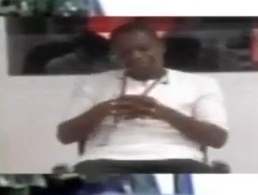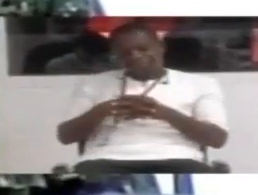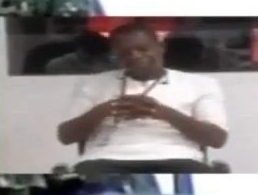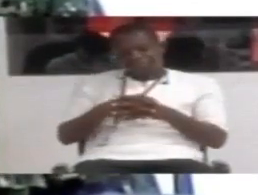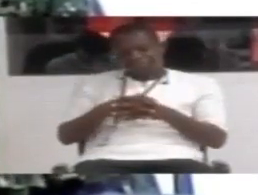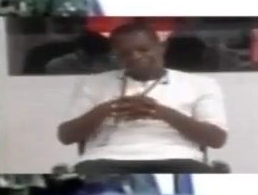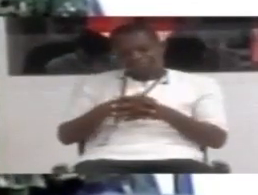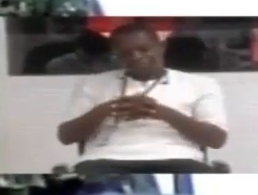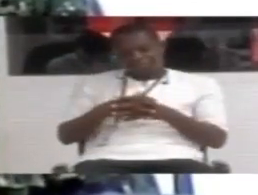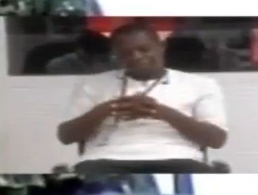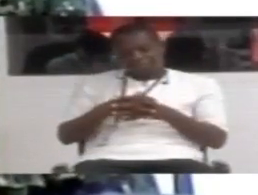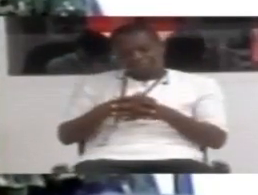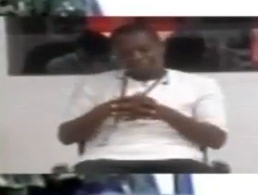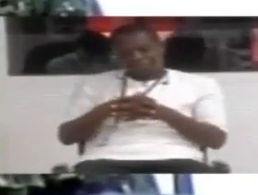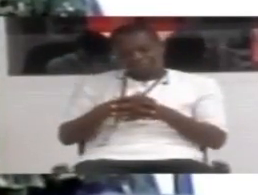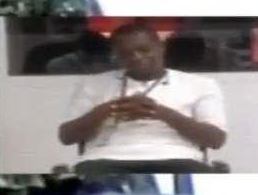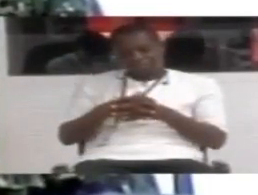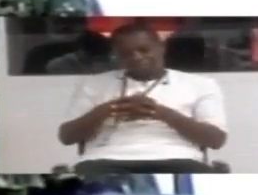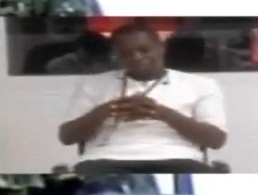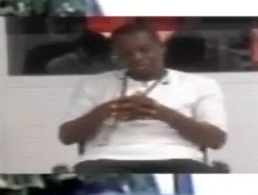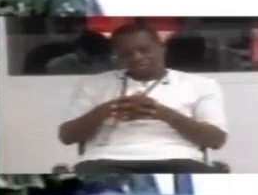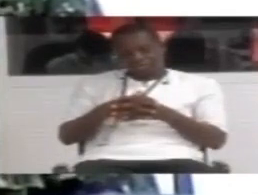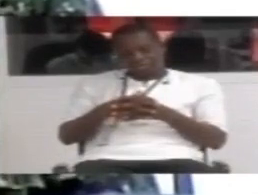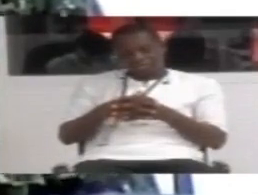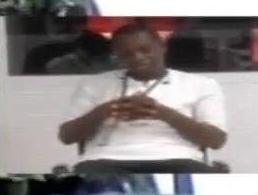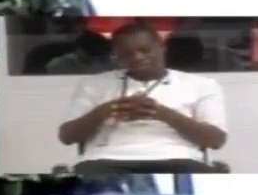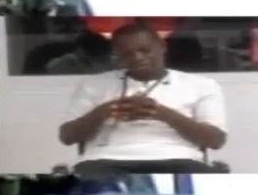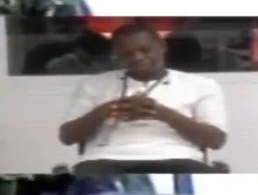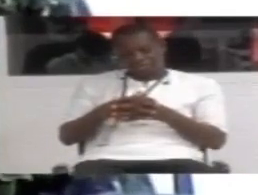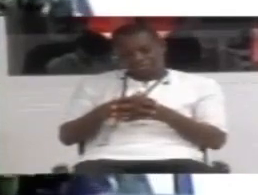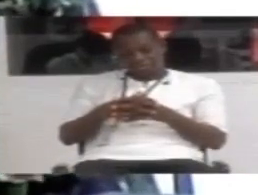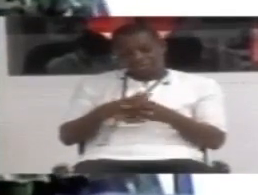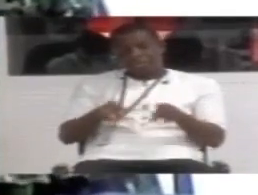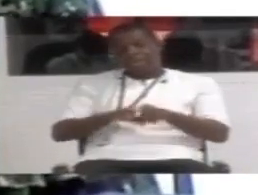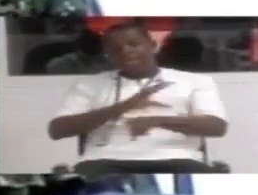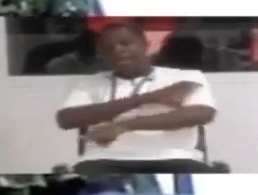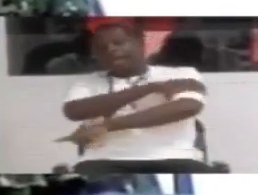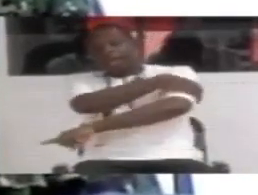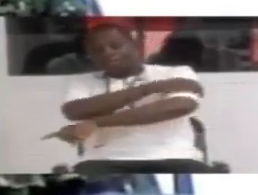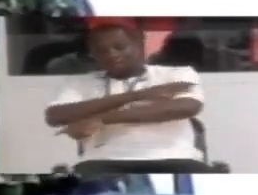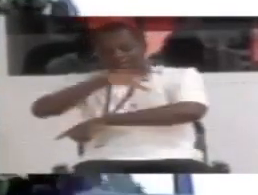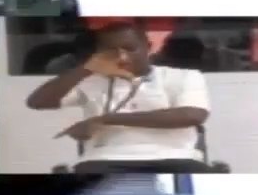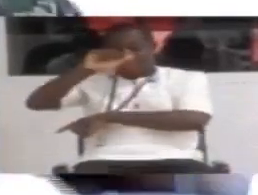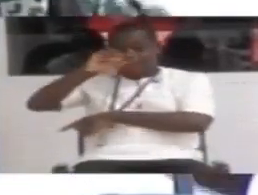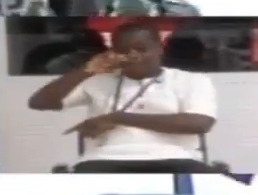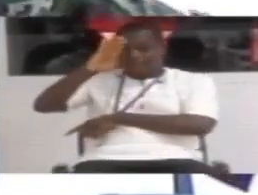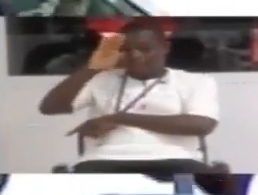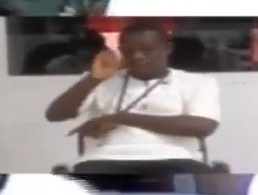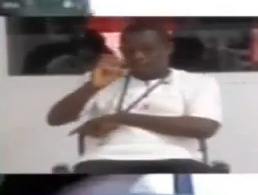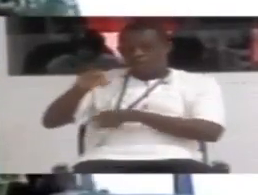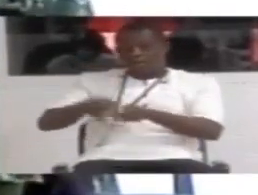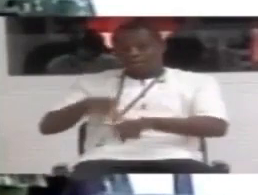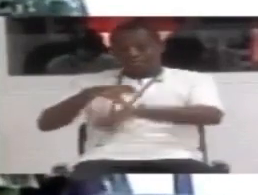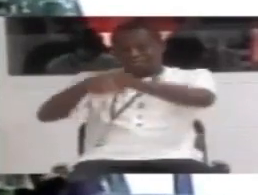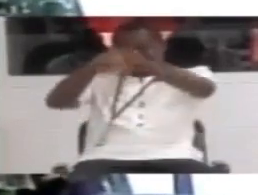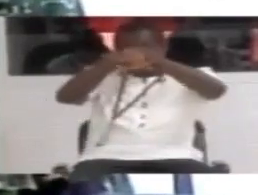that he was there was after we did all we had to do. Captain Rambo. Then Captain Rambo. Dem na tié ko ni ci